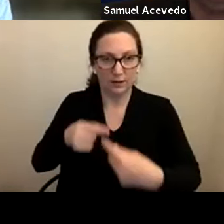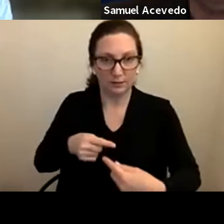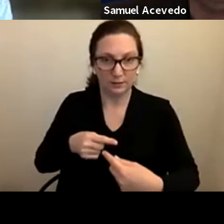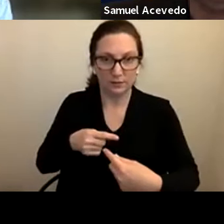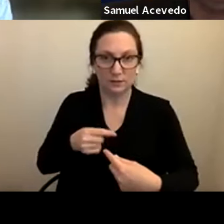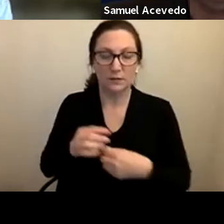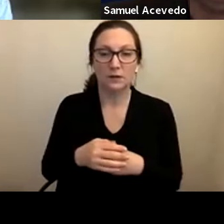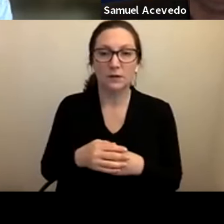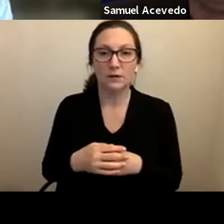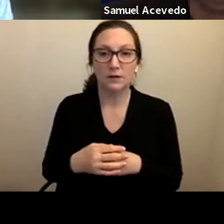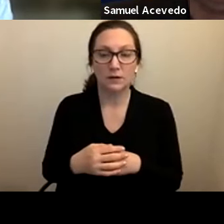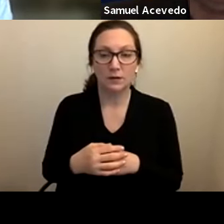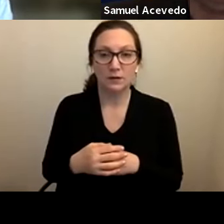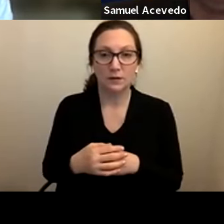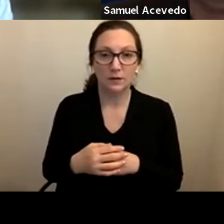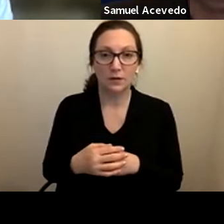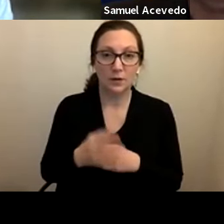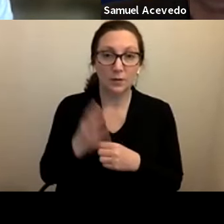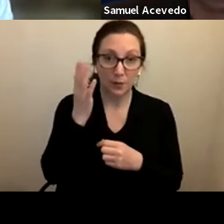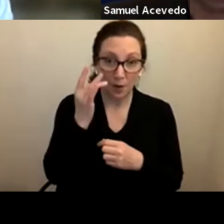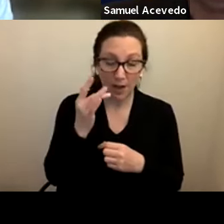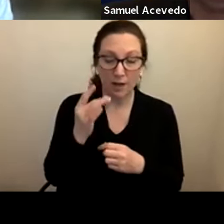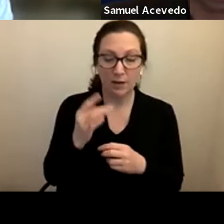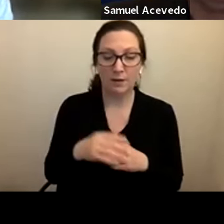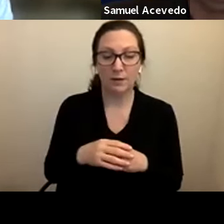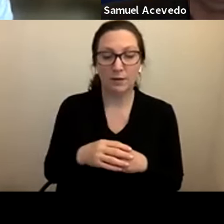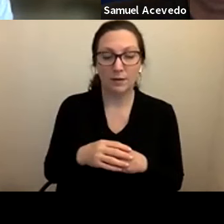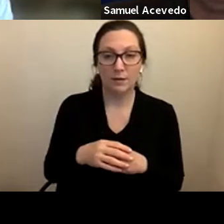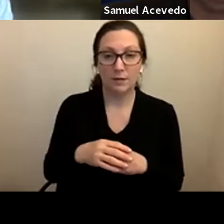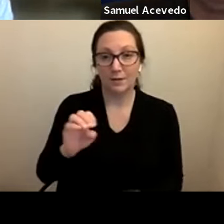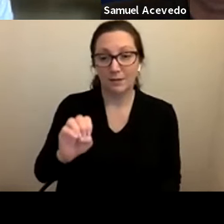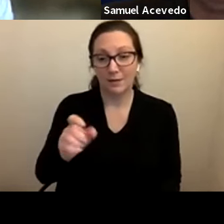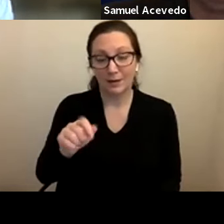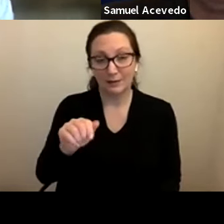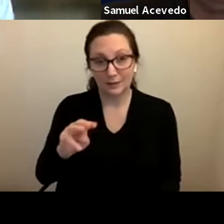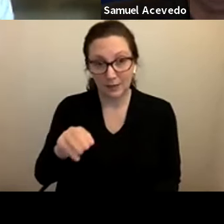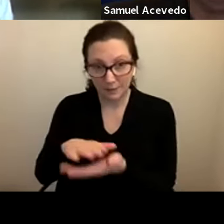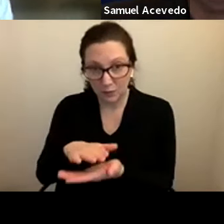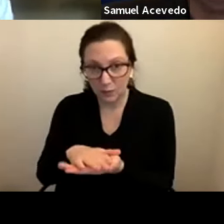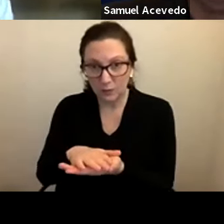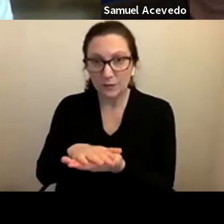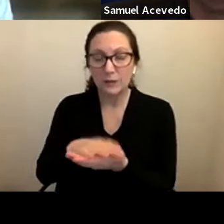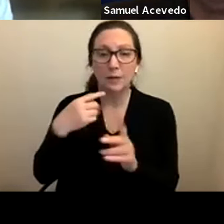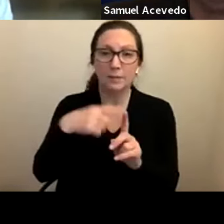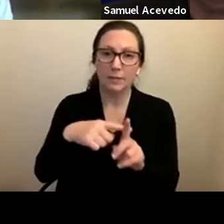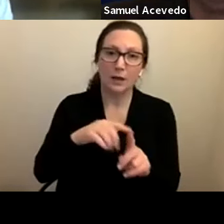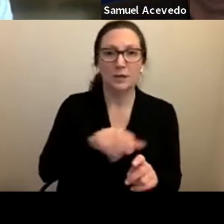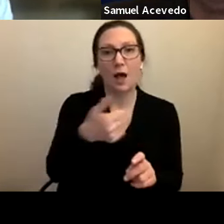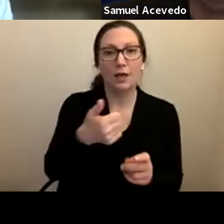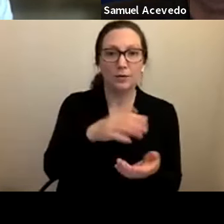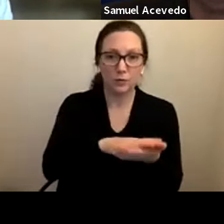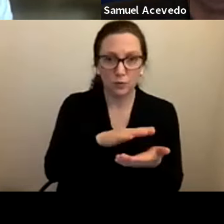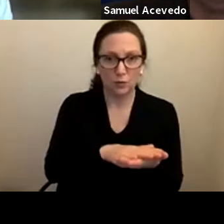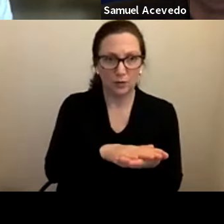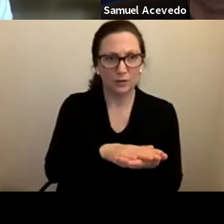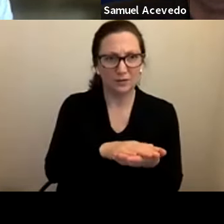that in addition to the exam schools, all of the others are on a